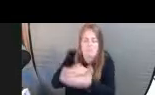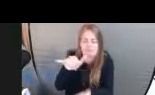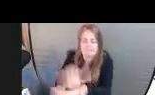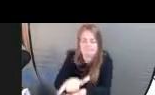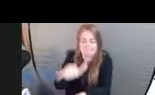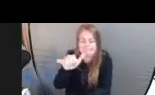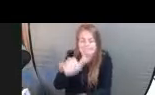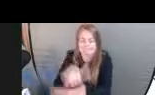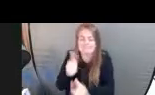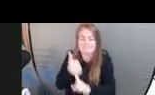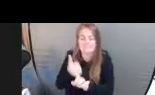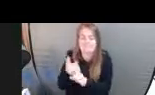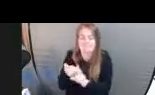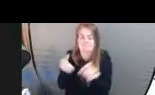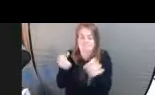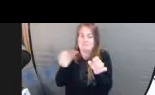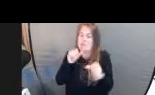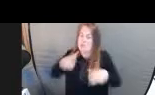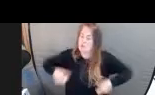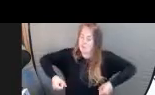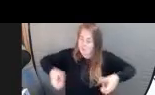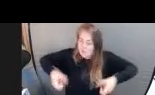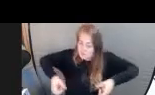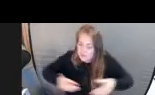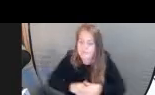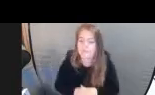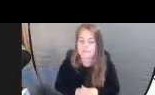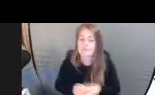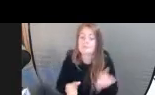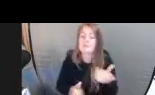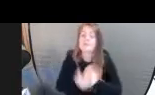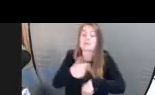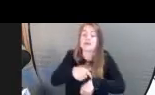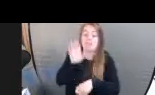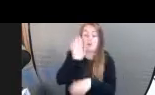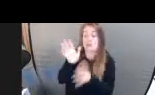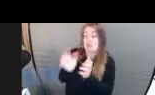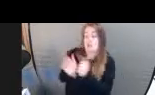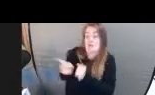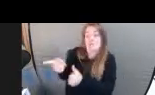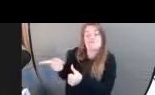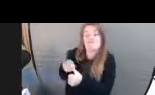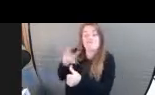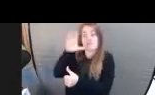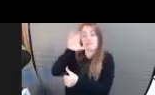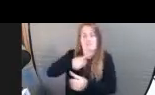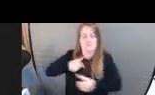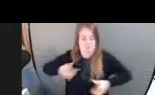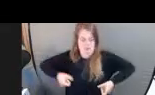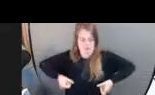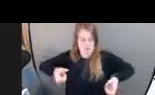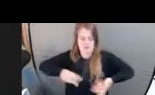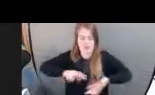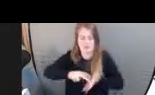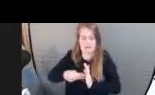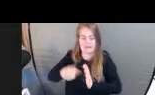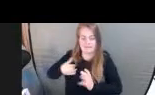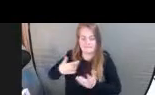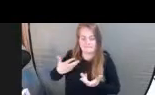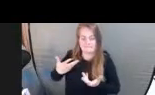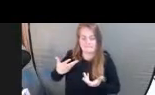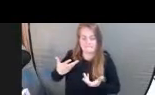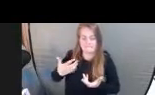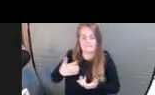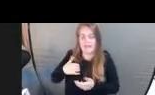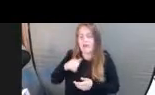she's able-bodied, and they often will talk to her first, assuming that because I'm in a wheelchair, that I don't